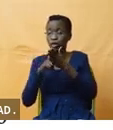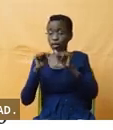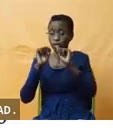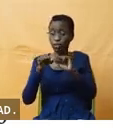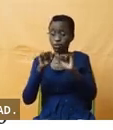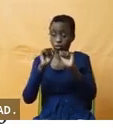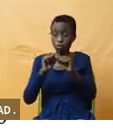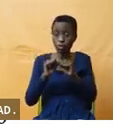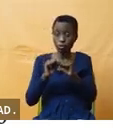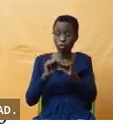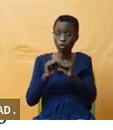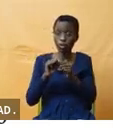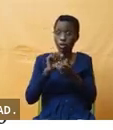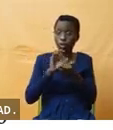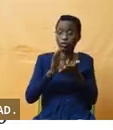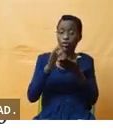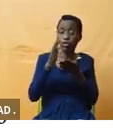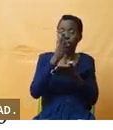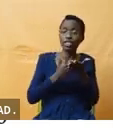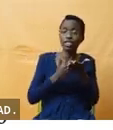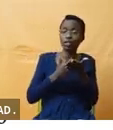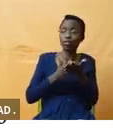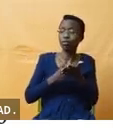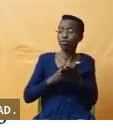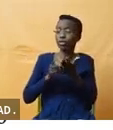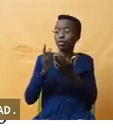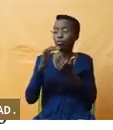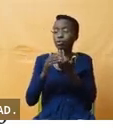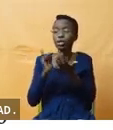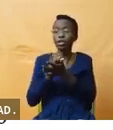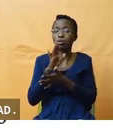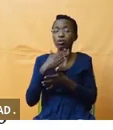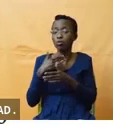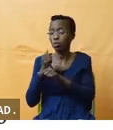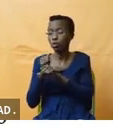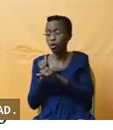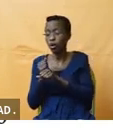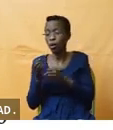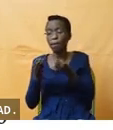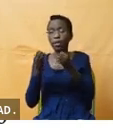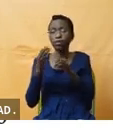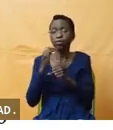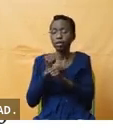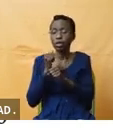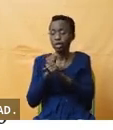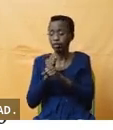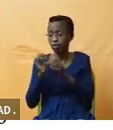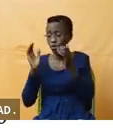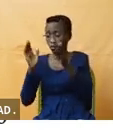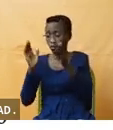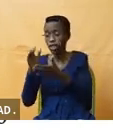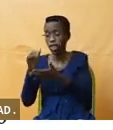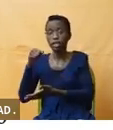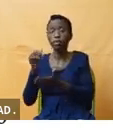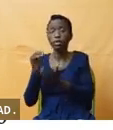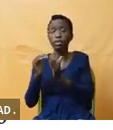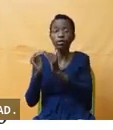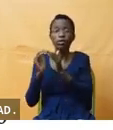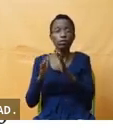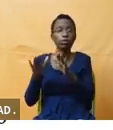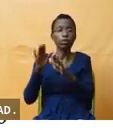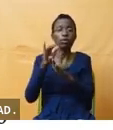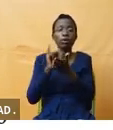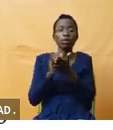have identified. So most of that work is concentrated at the budget level. But now beyond that, where the cabinet minister